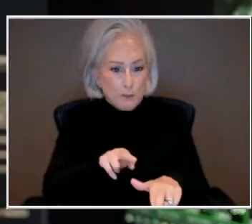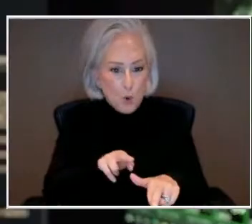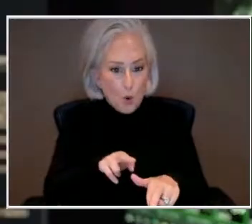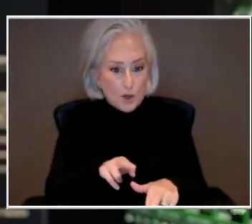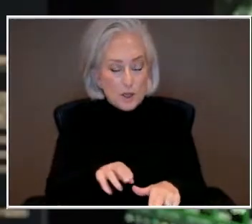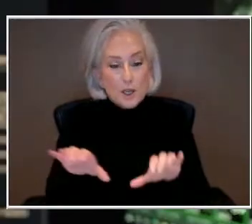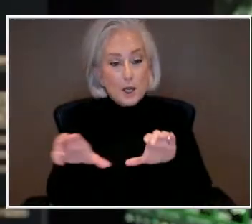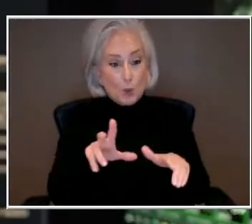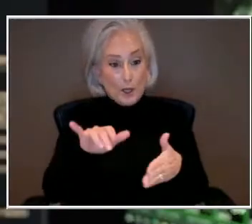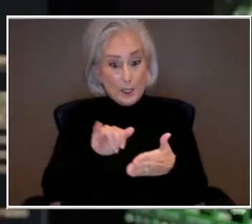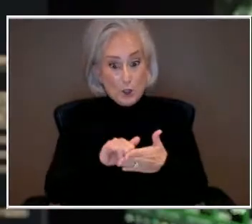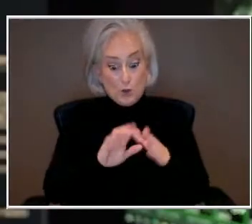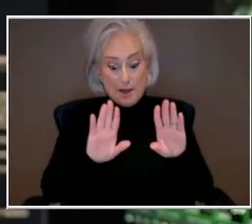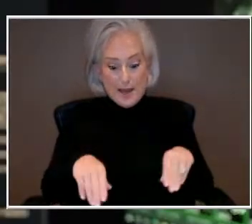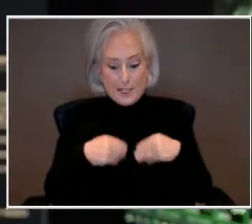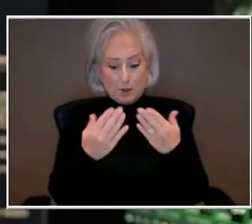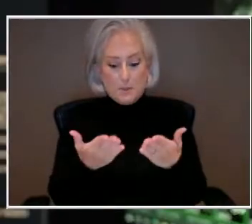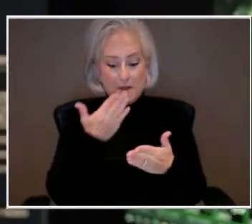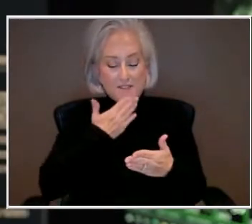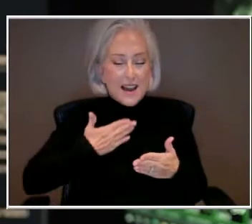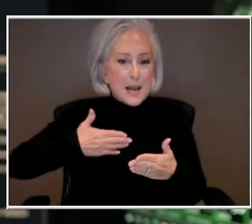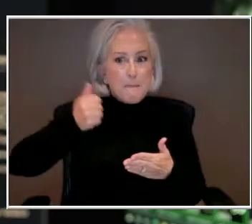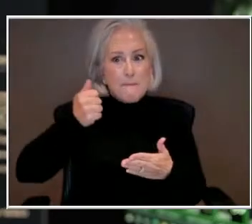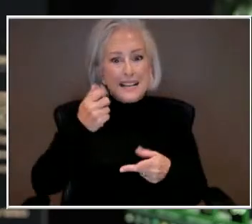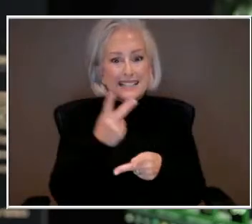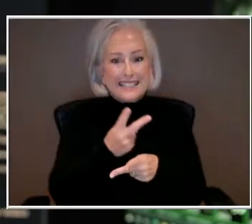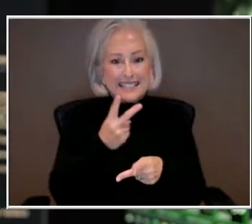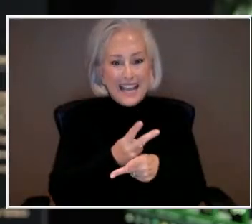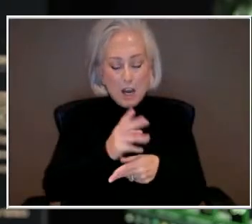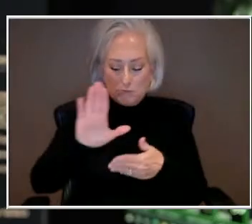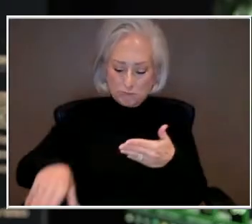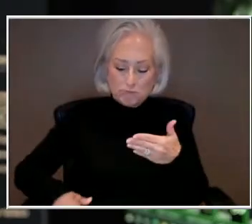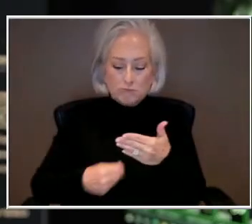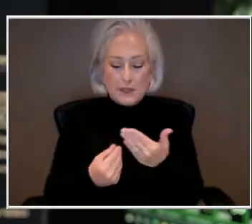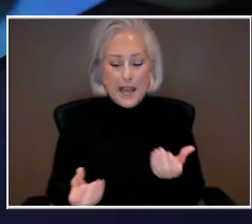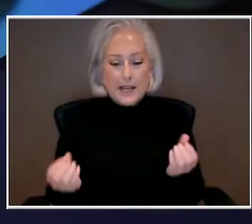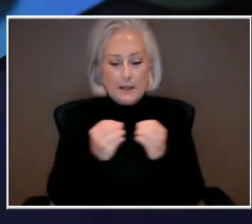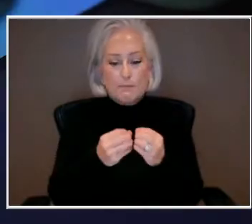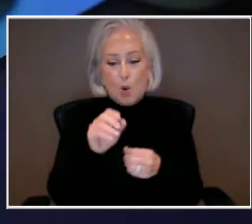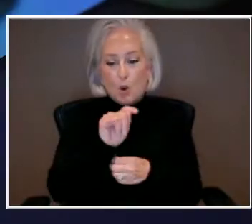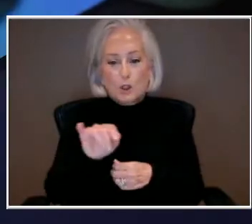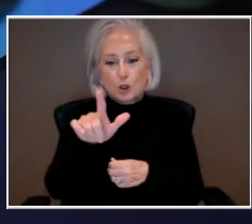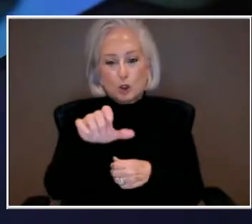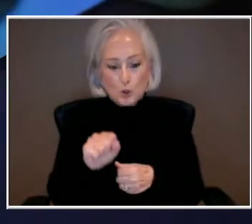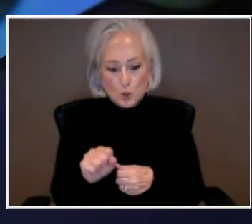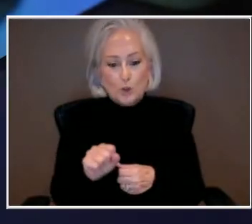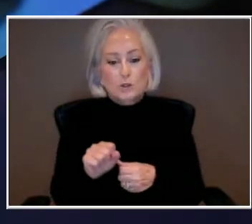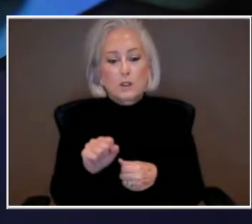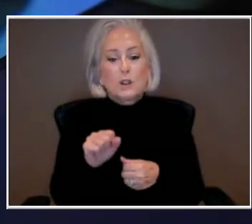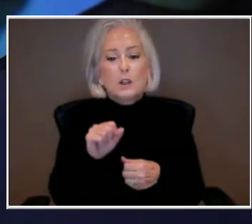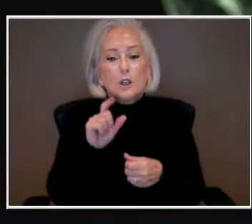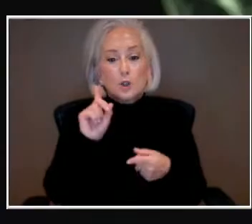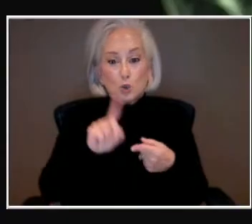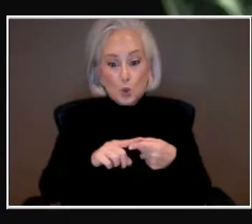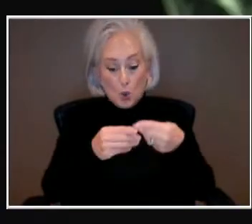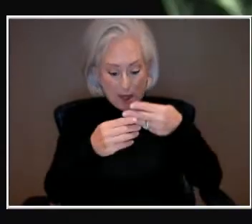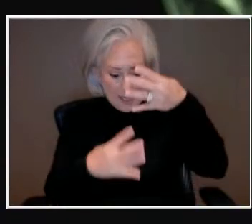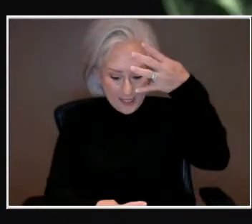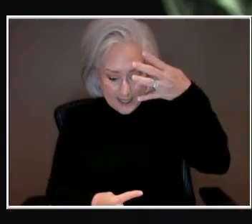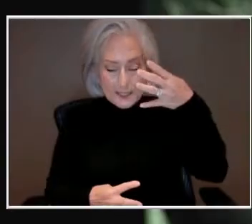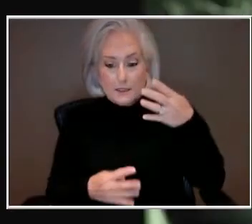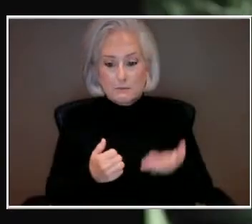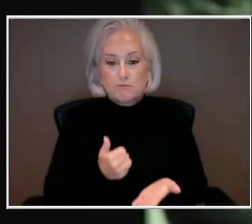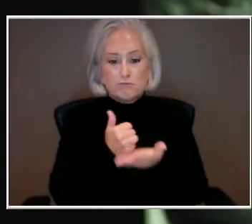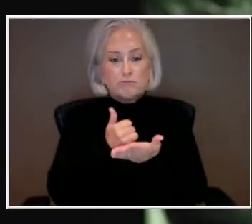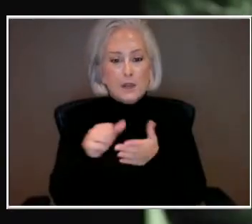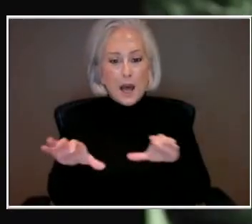best care and adding more tools into our, you know, a large array of tools to help us do the best job that we can. Well, in fact, some